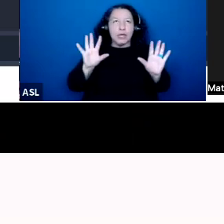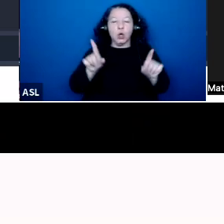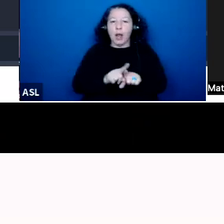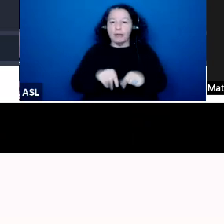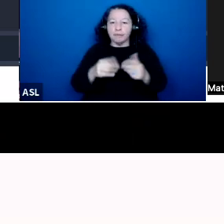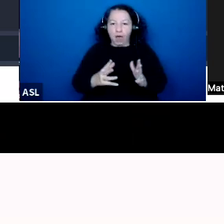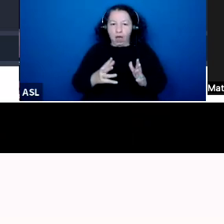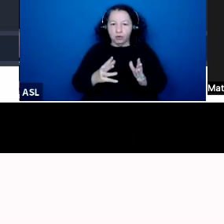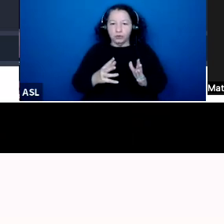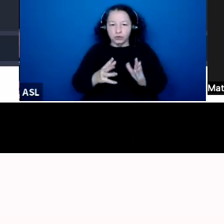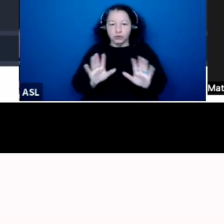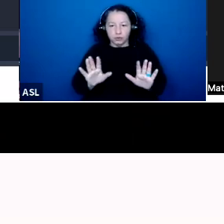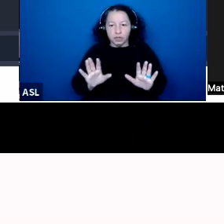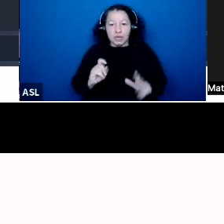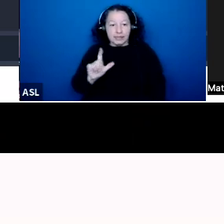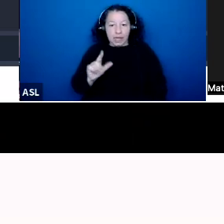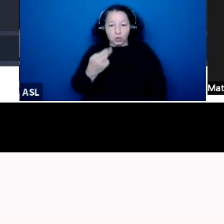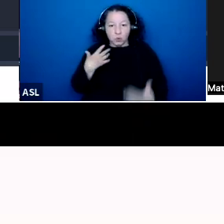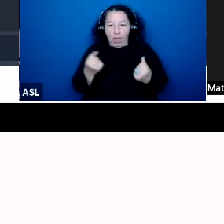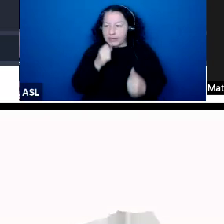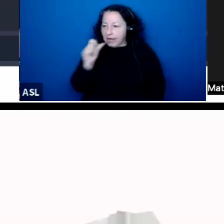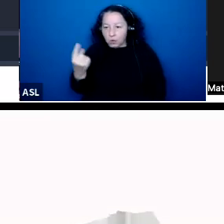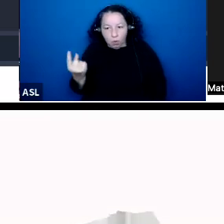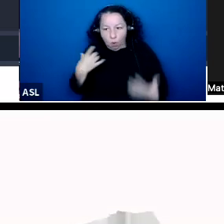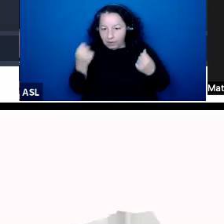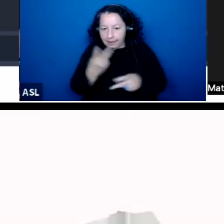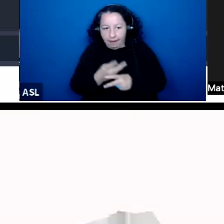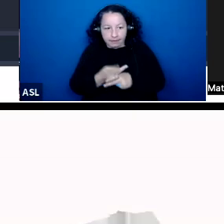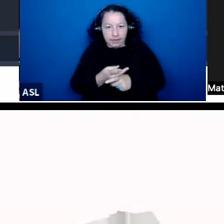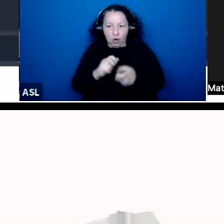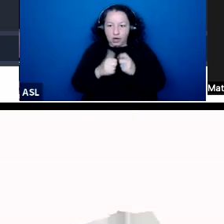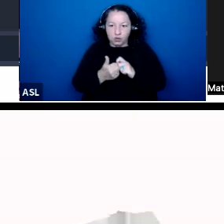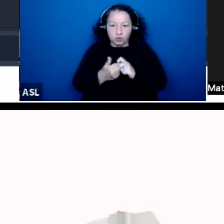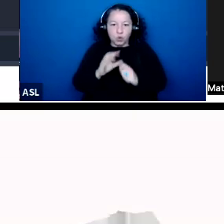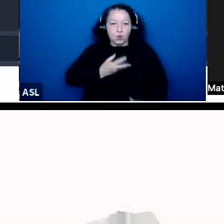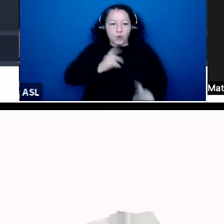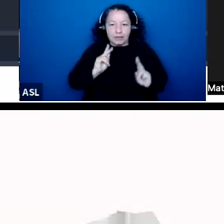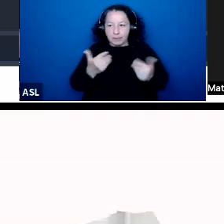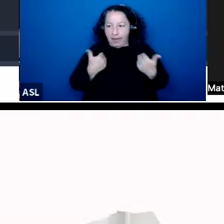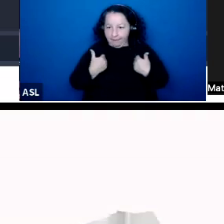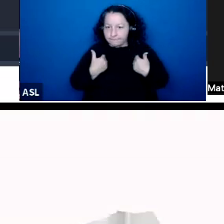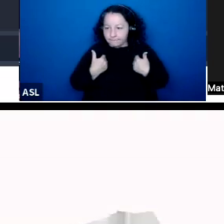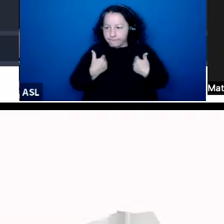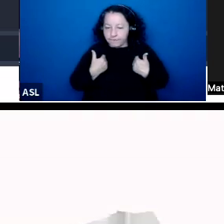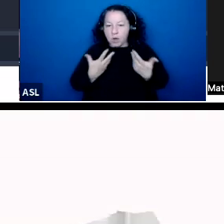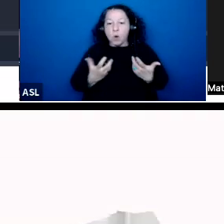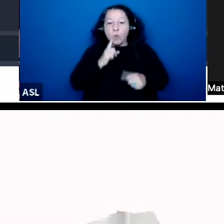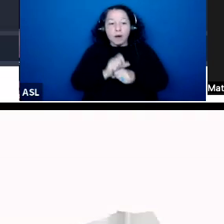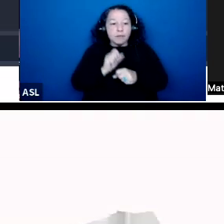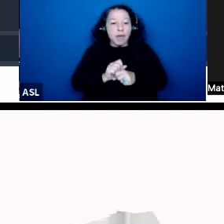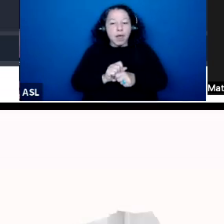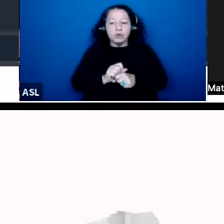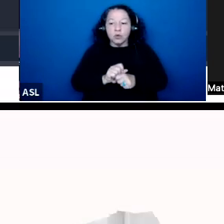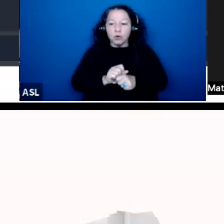clear as providers that sexual health isn't the only healthcare issue that trans folks have. And so we want to be